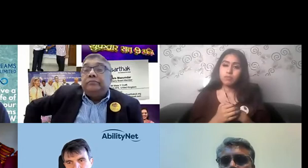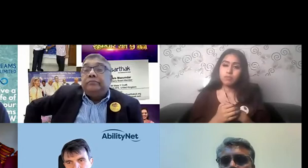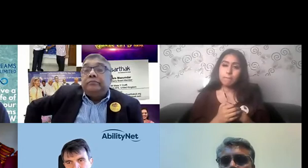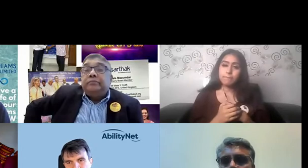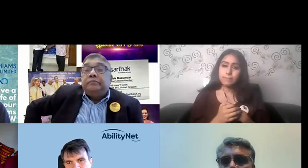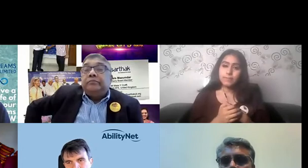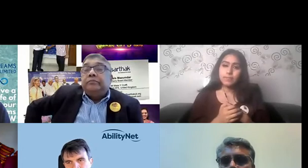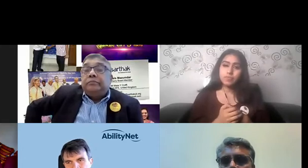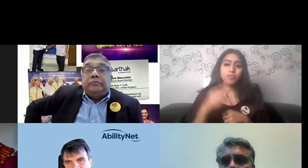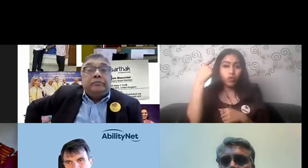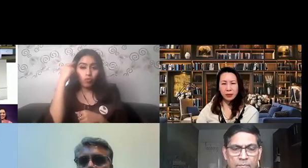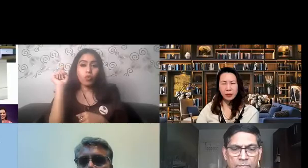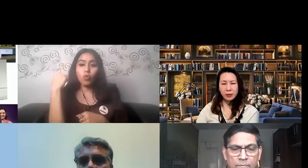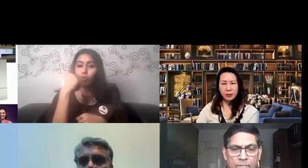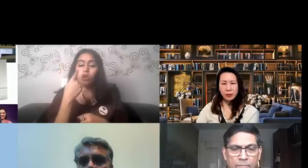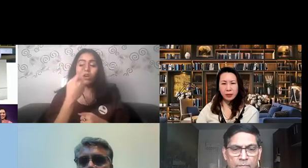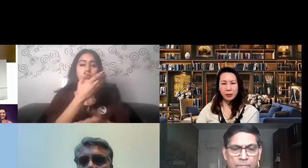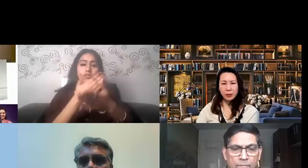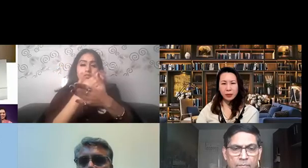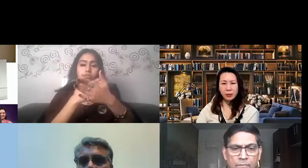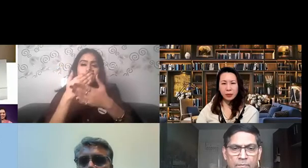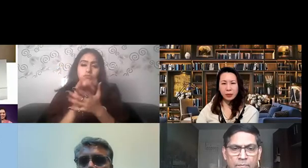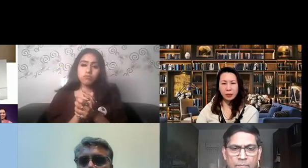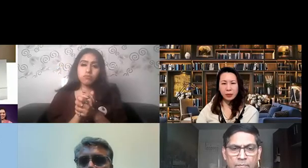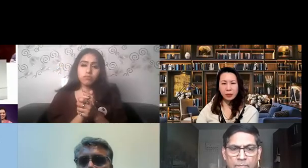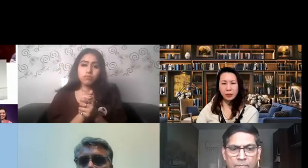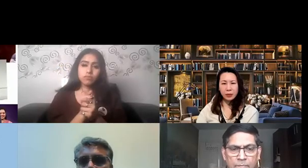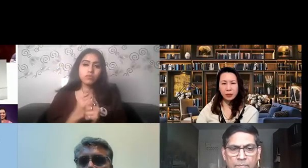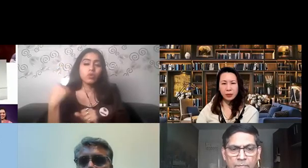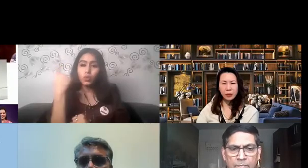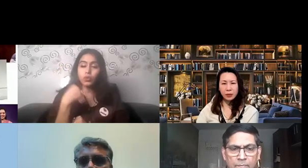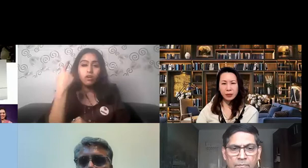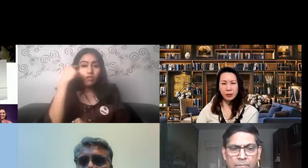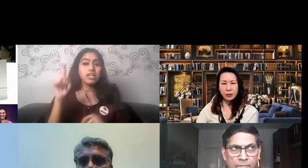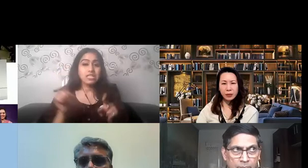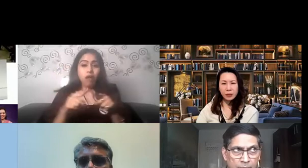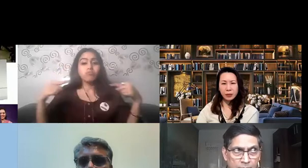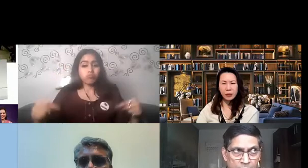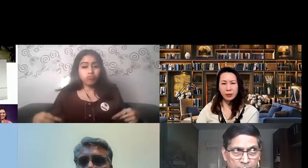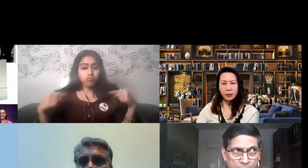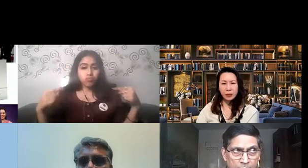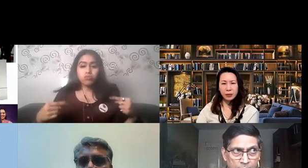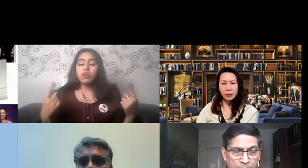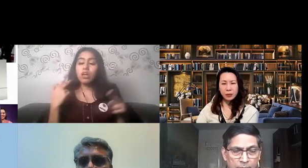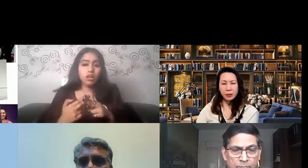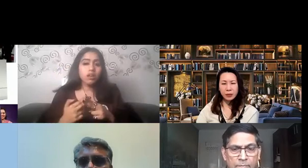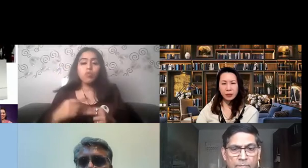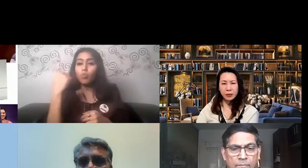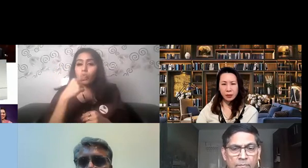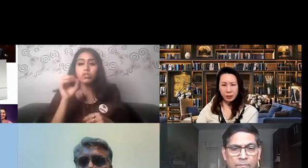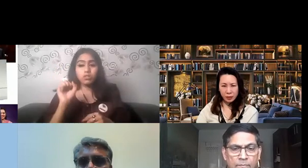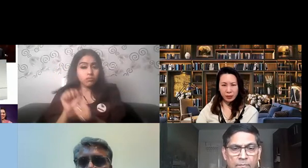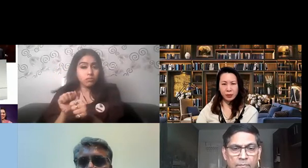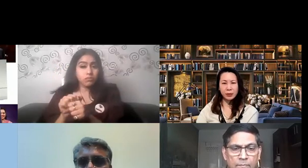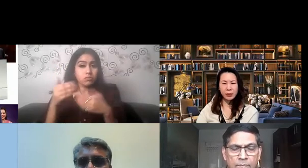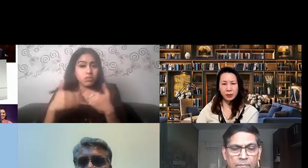for people who were either needed wheelchair assistance or anything like that, but who could still work on